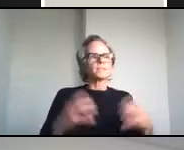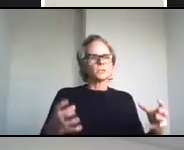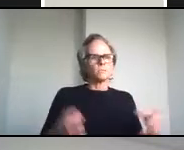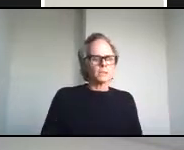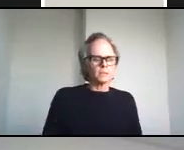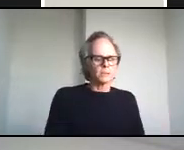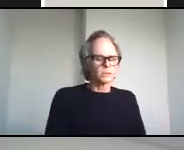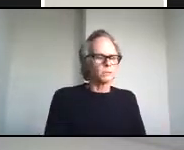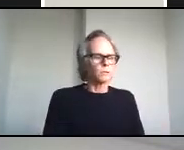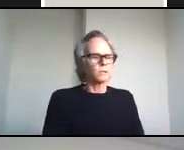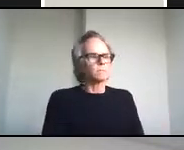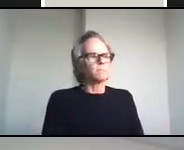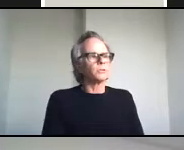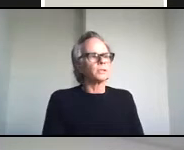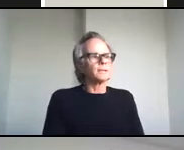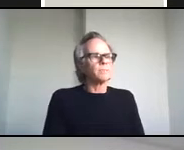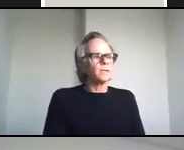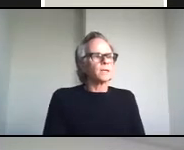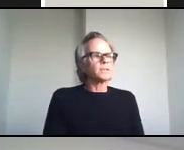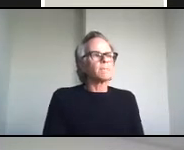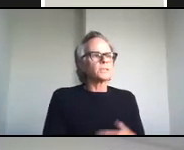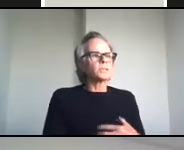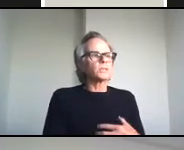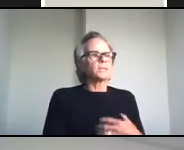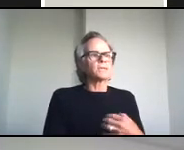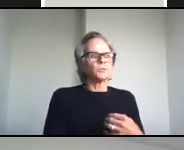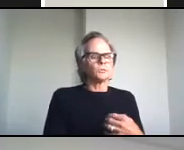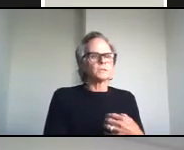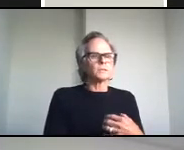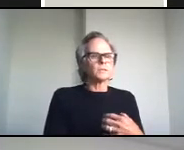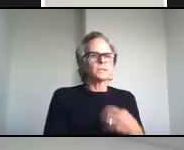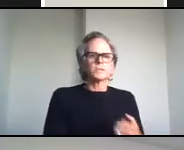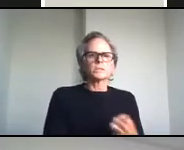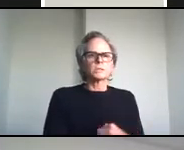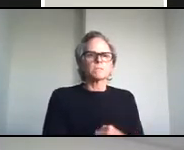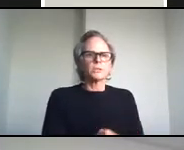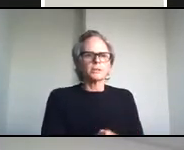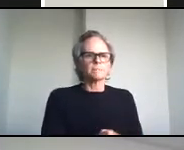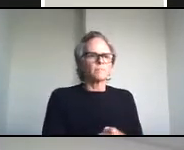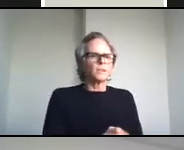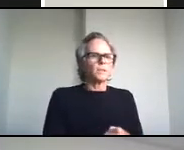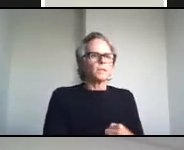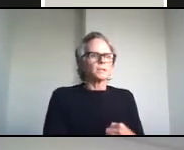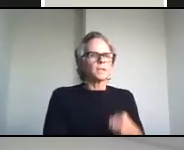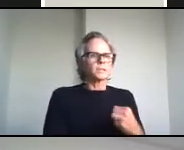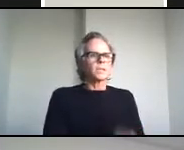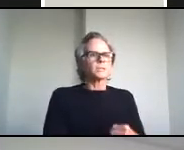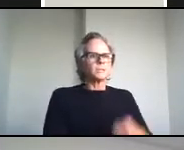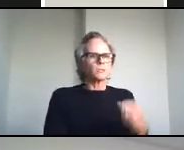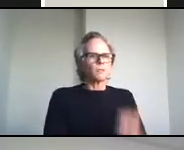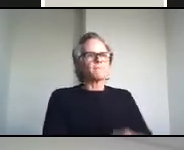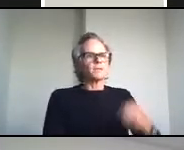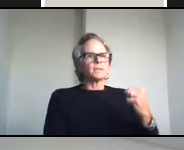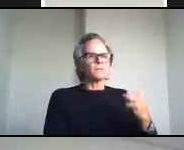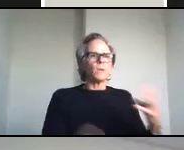but still be consistent with this building. I think the message I would give you is that this is a serious building. It's got